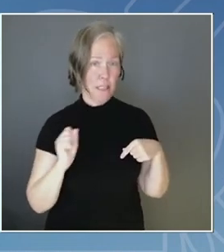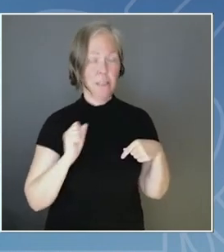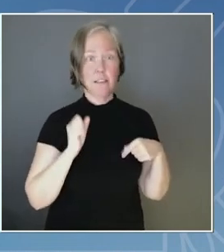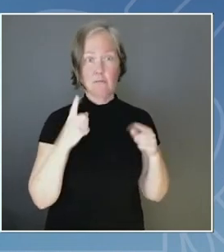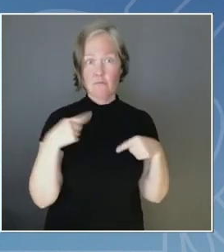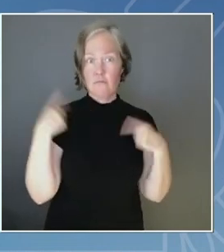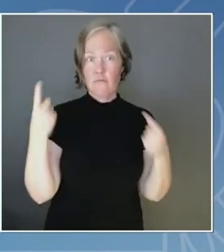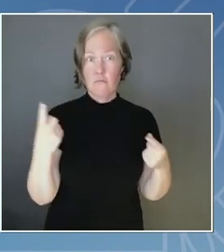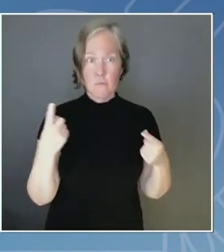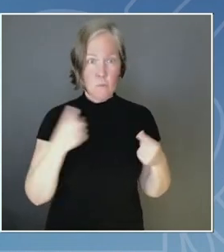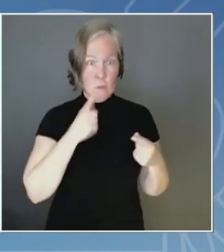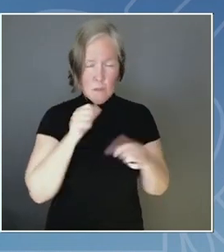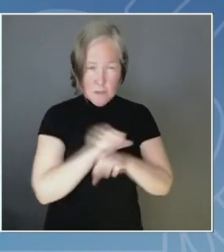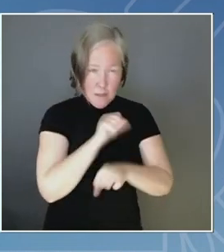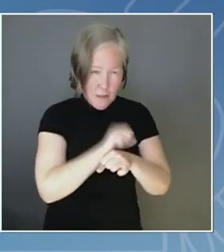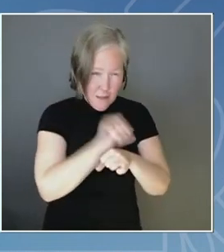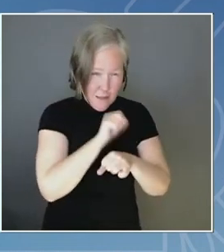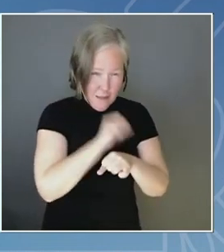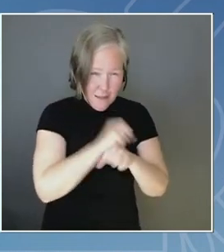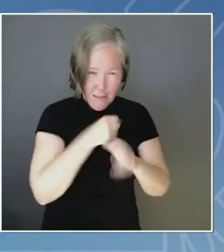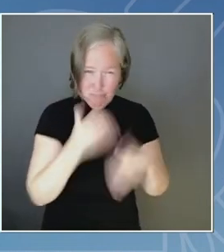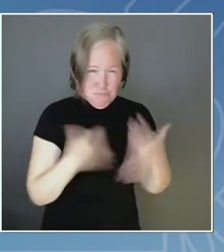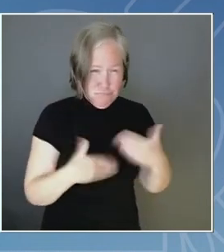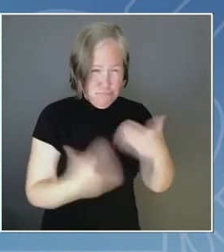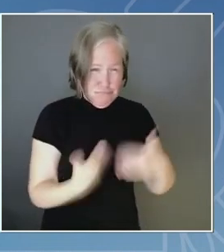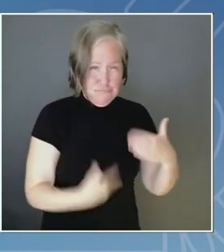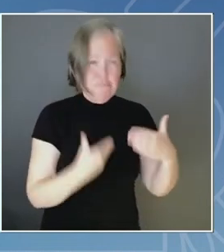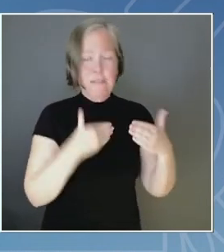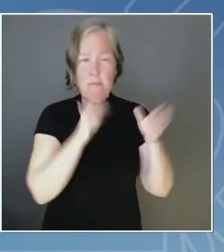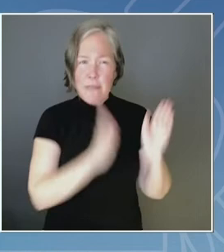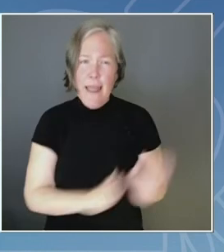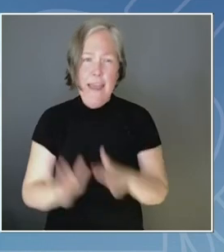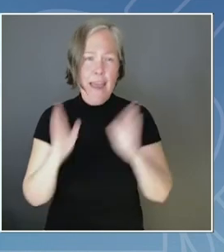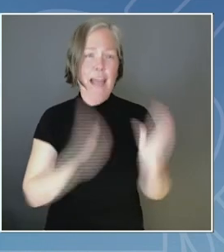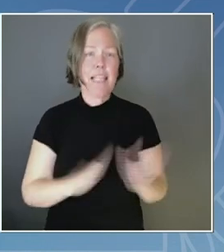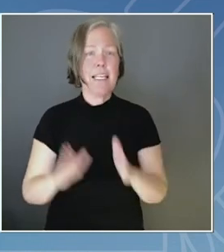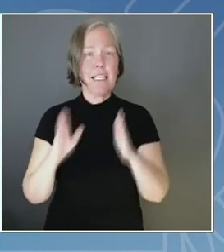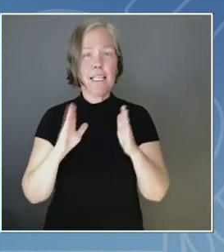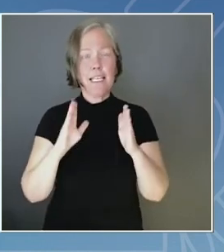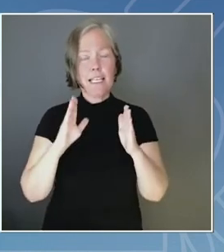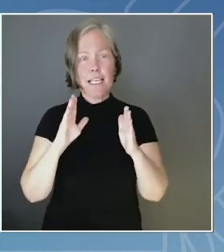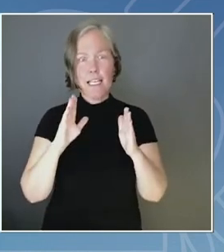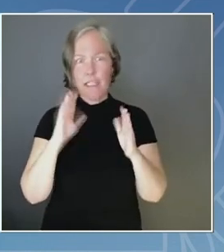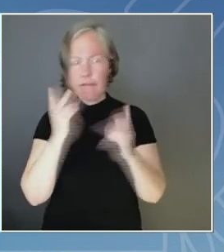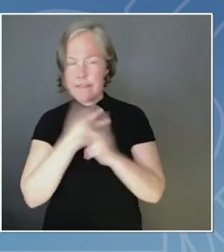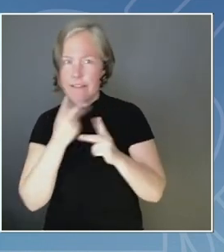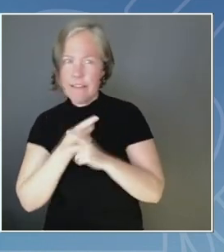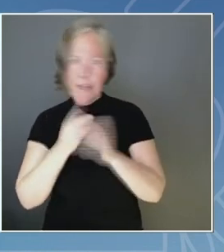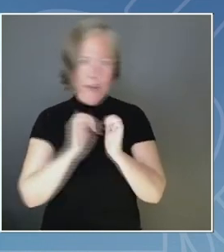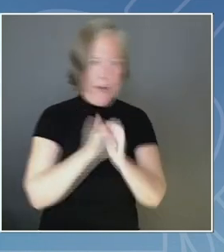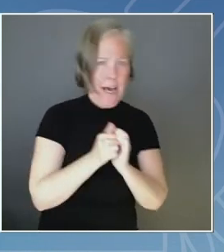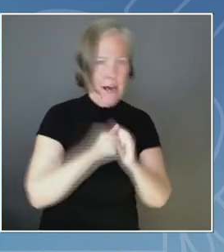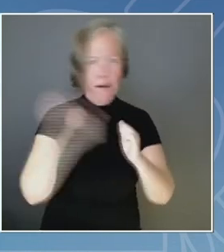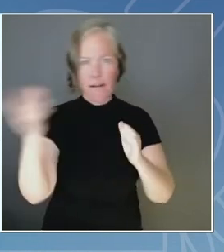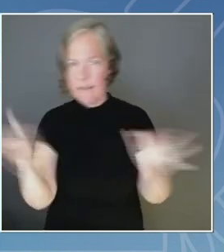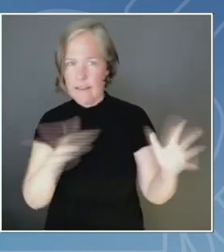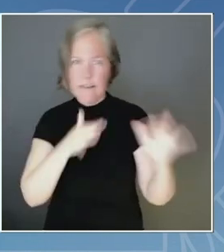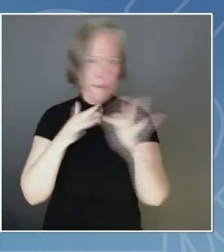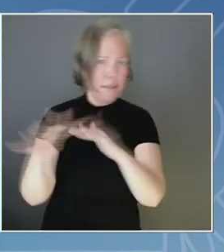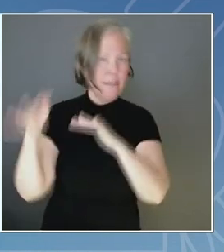really pedal to the metal in planning logistics, the policies,